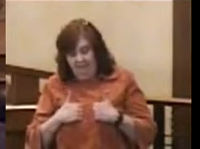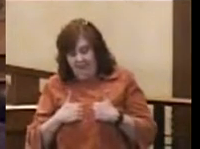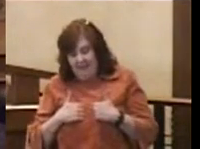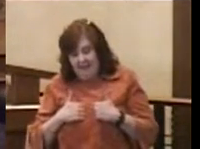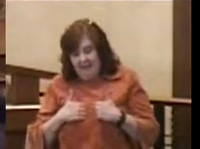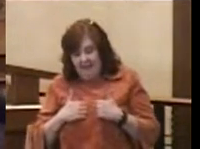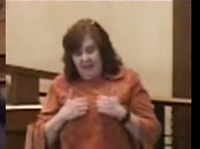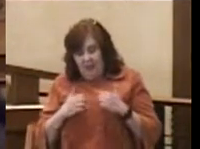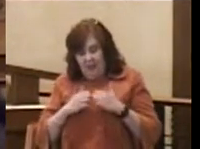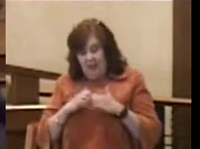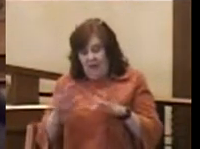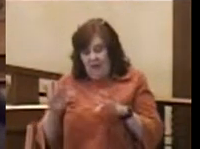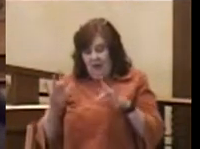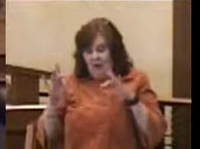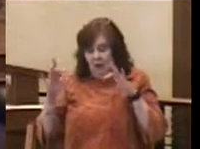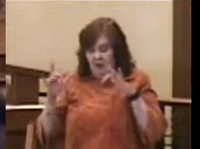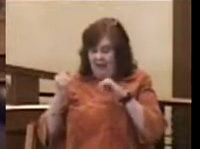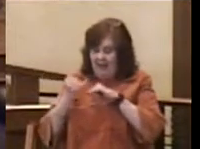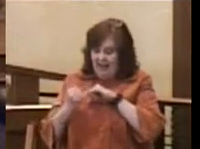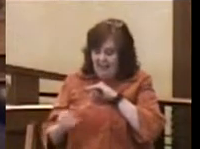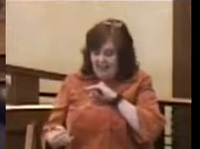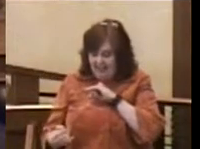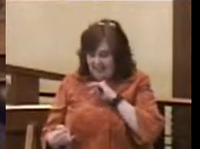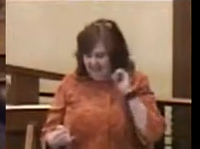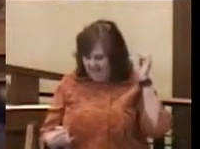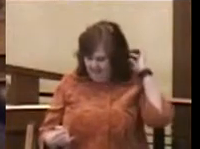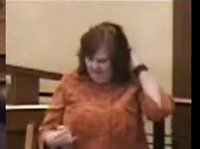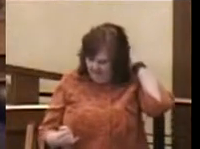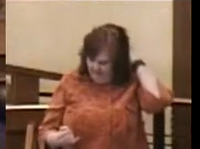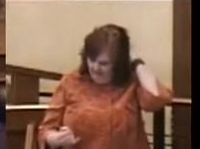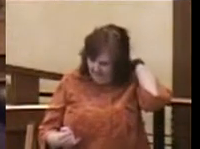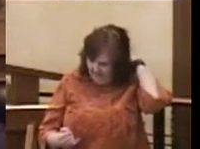with a glory at the end untold.